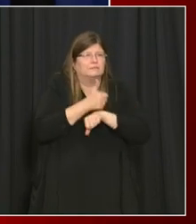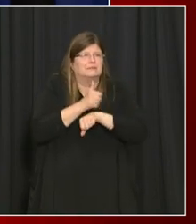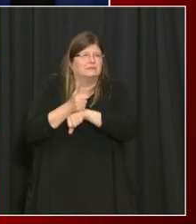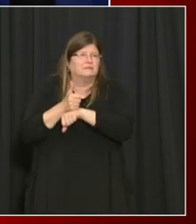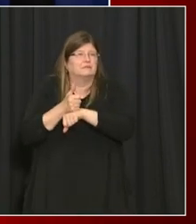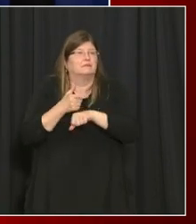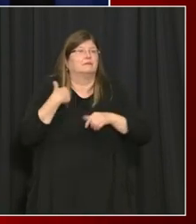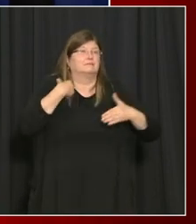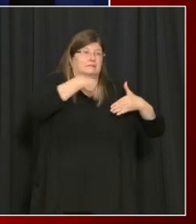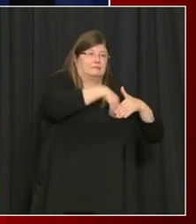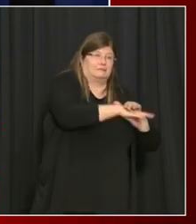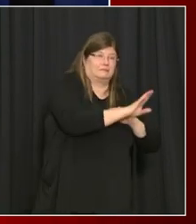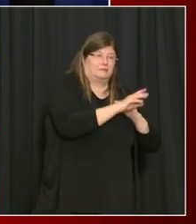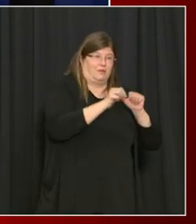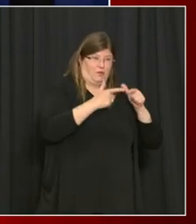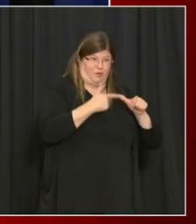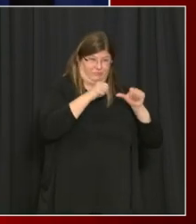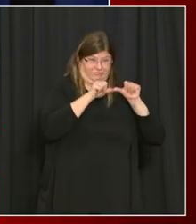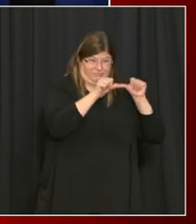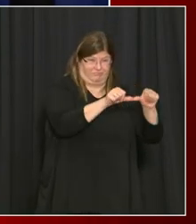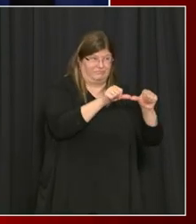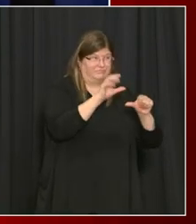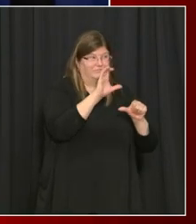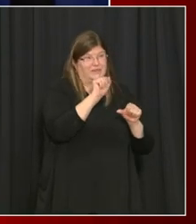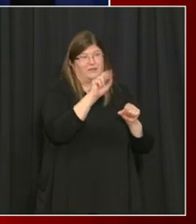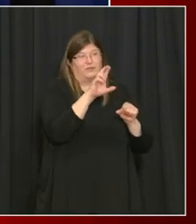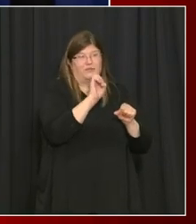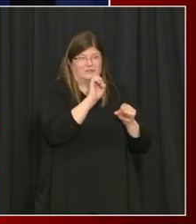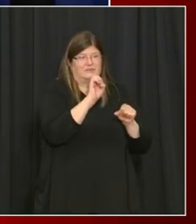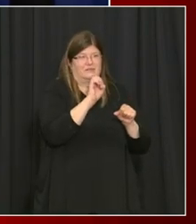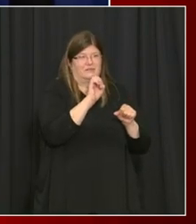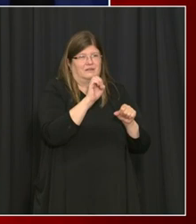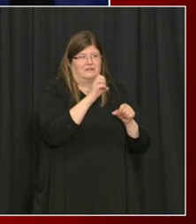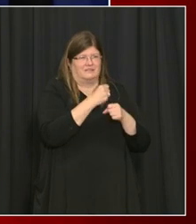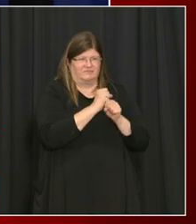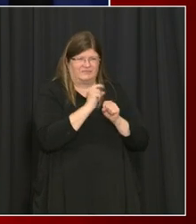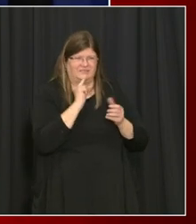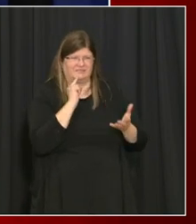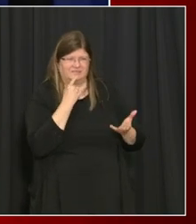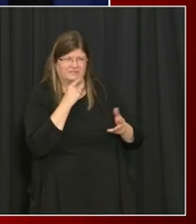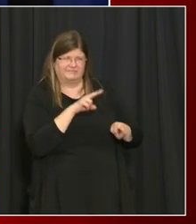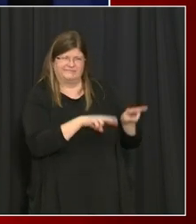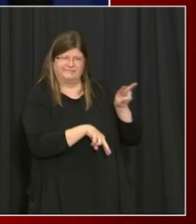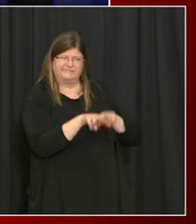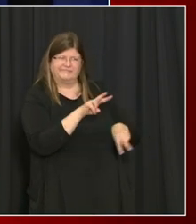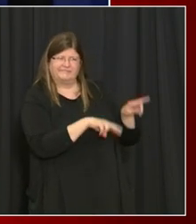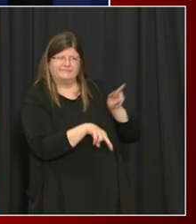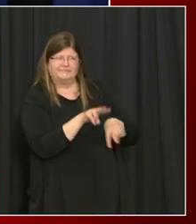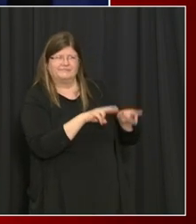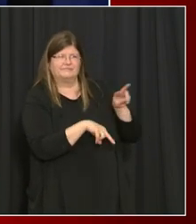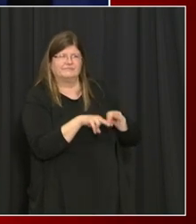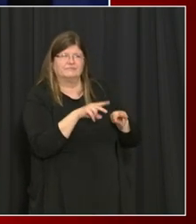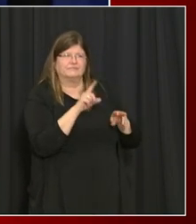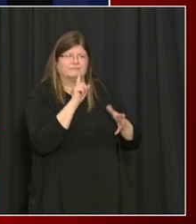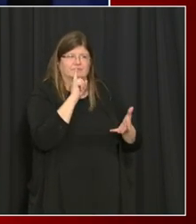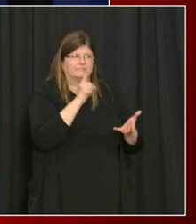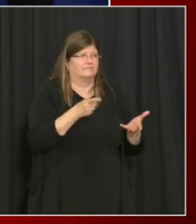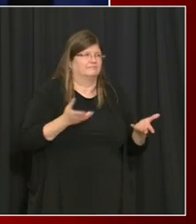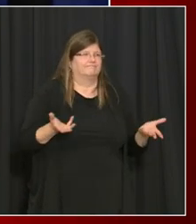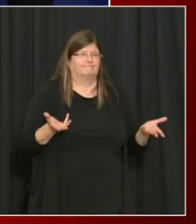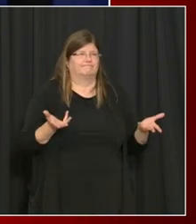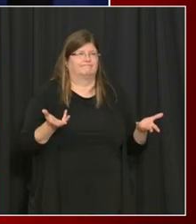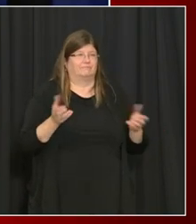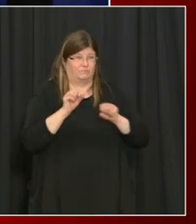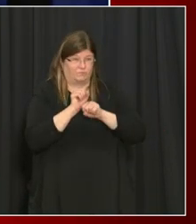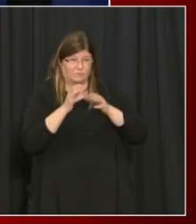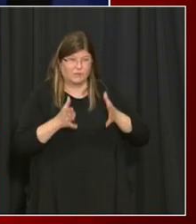a long-term care facility, we make very keen observations around there may still be employees who